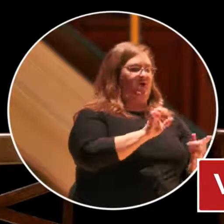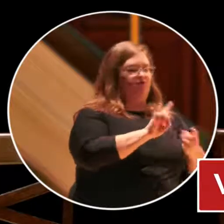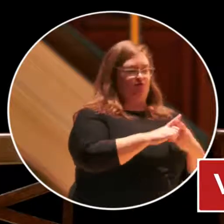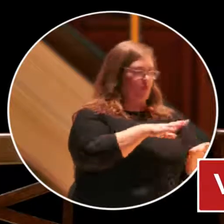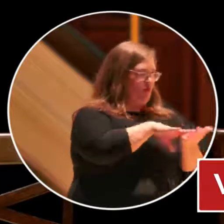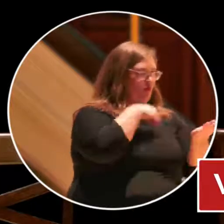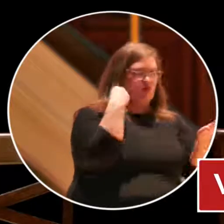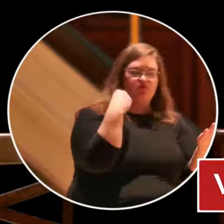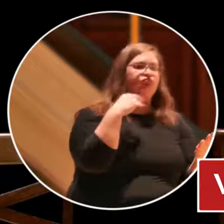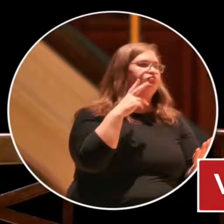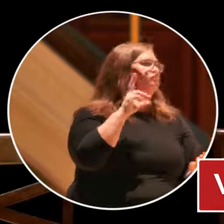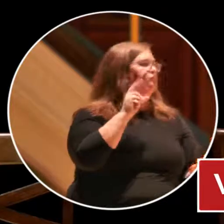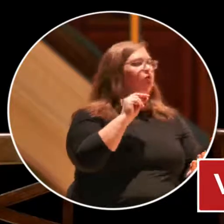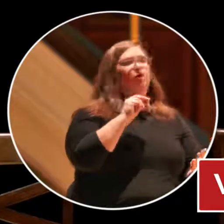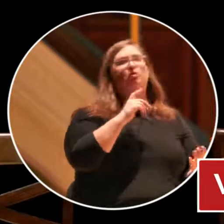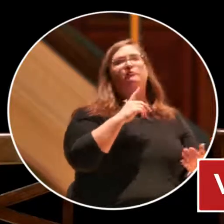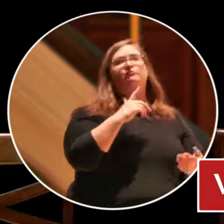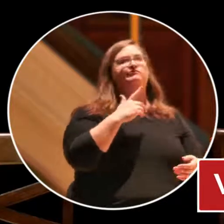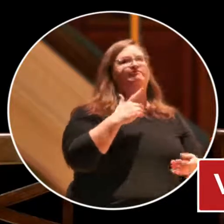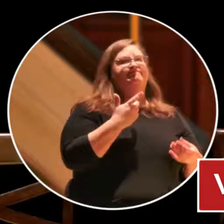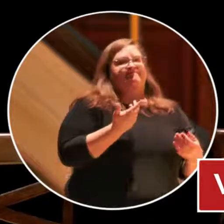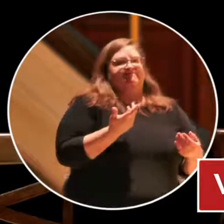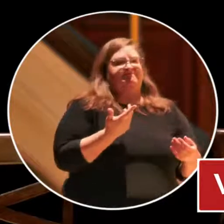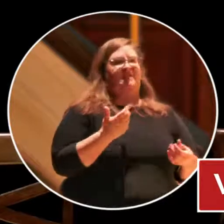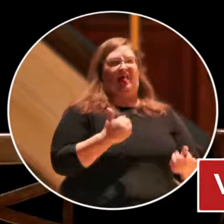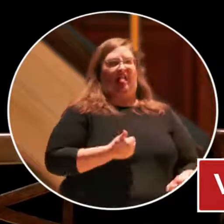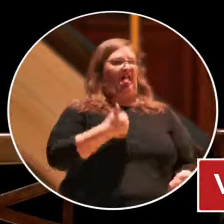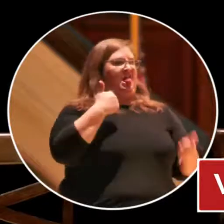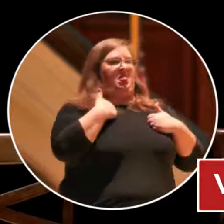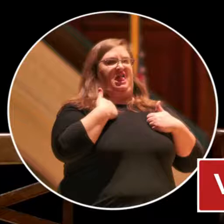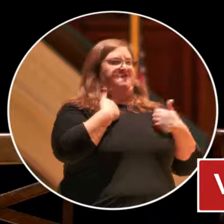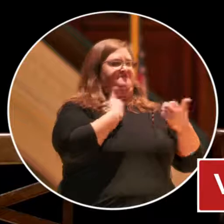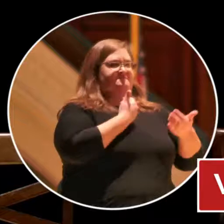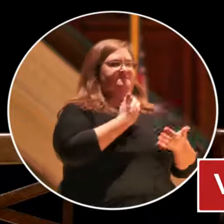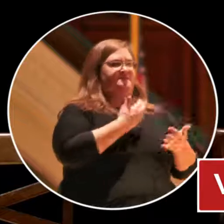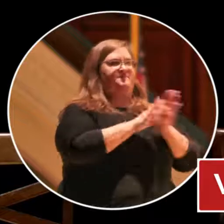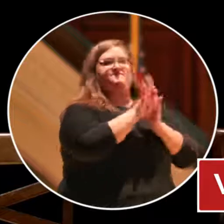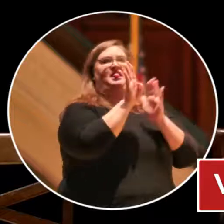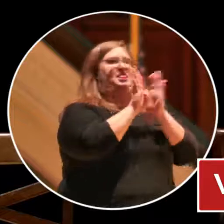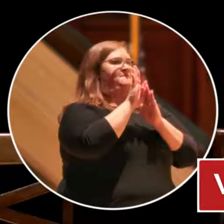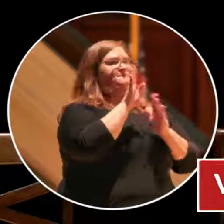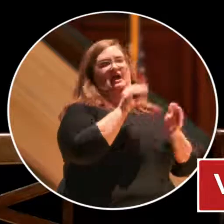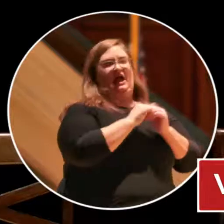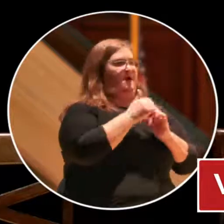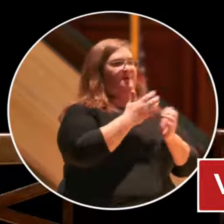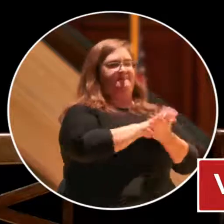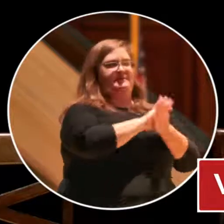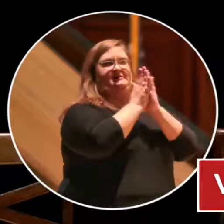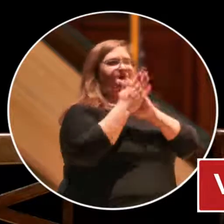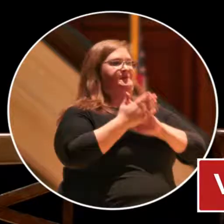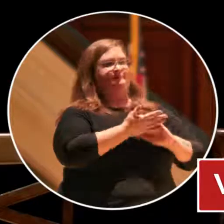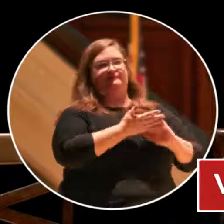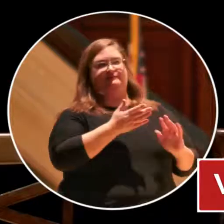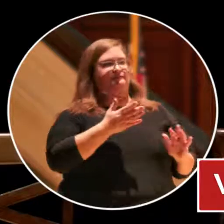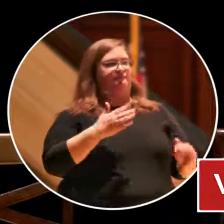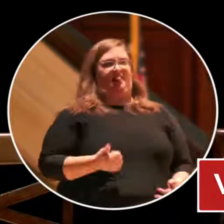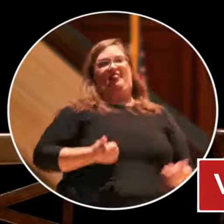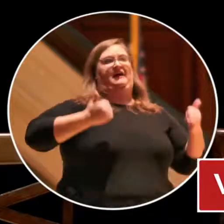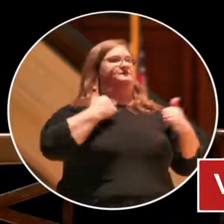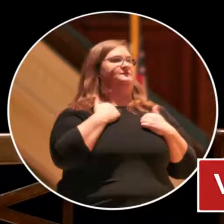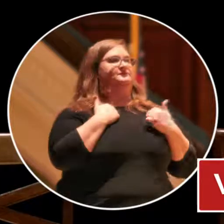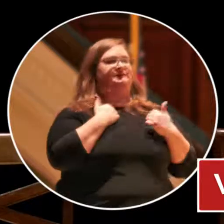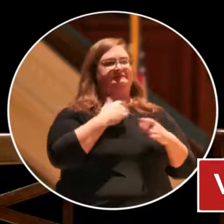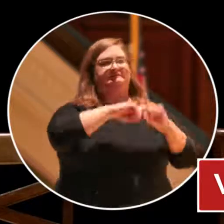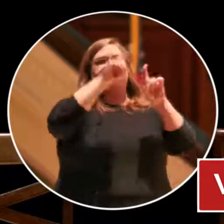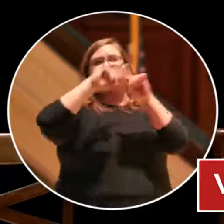how life comes to be even those stories. How do we learn how life comes to be? Well, there's many different ways.